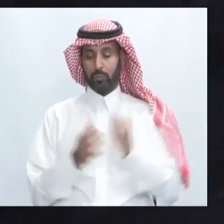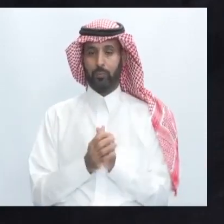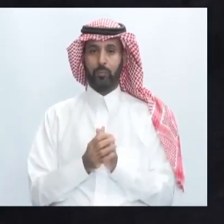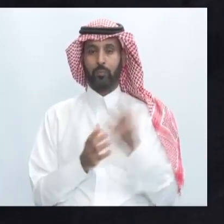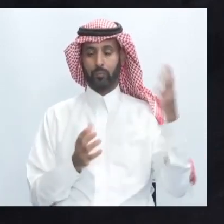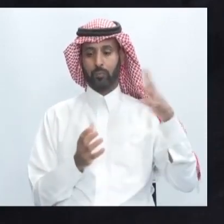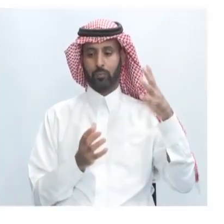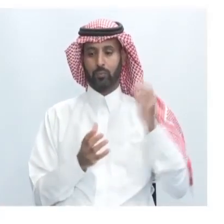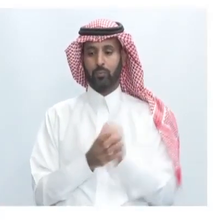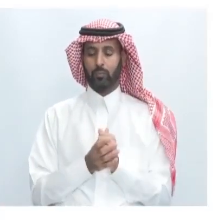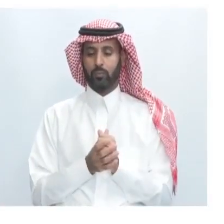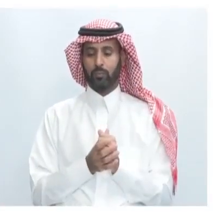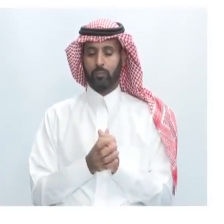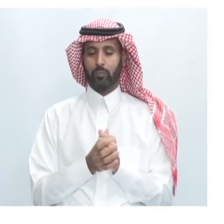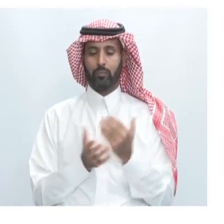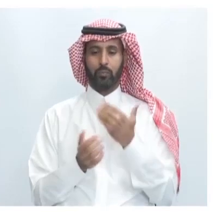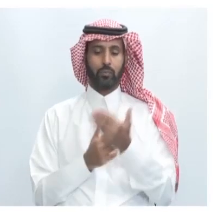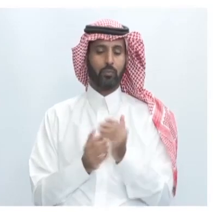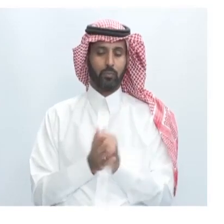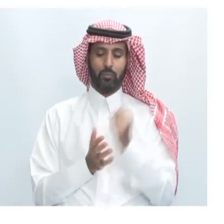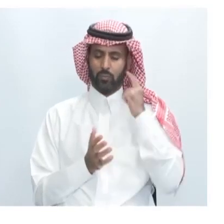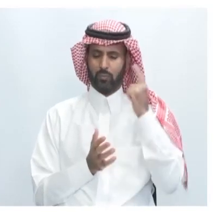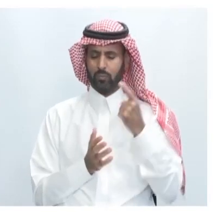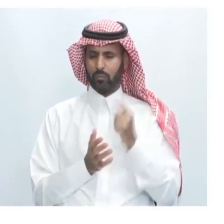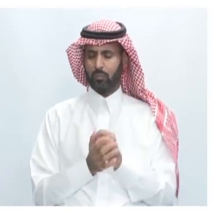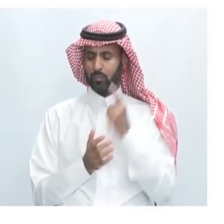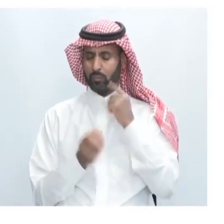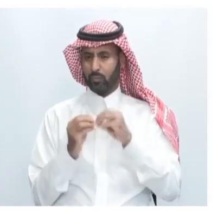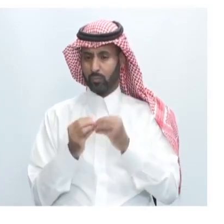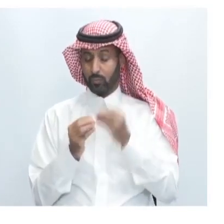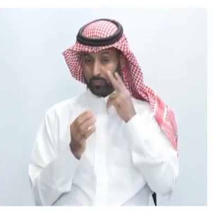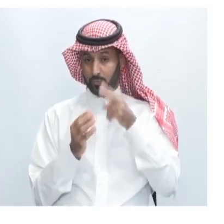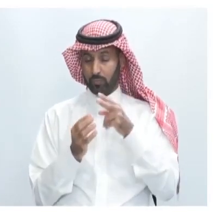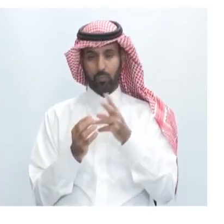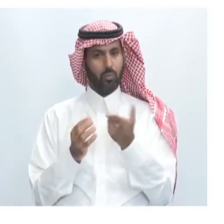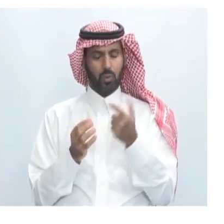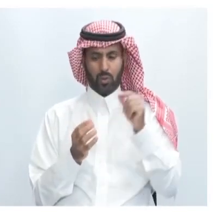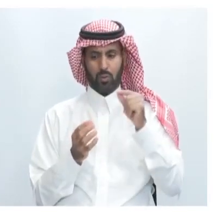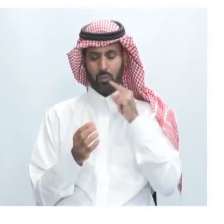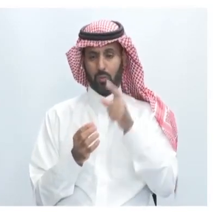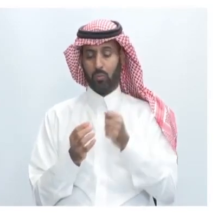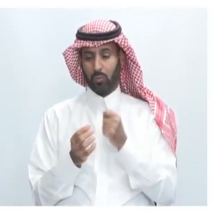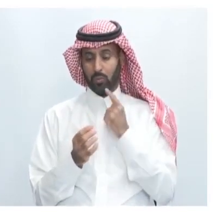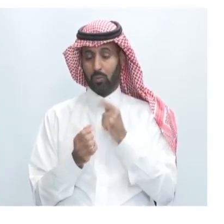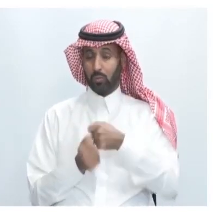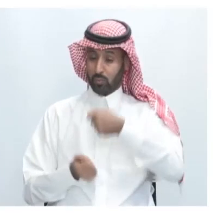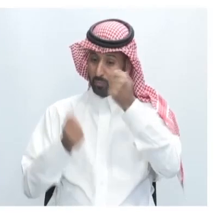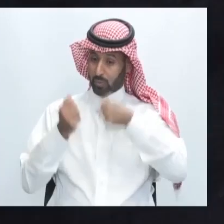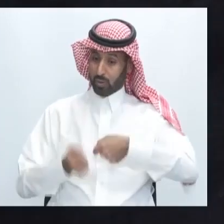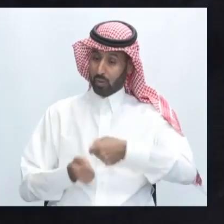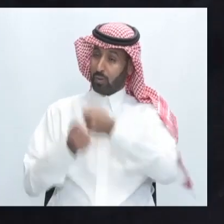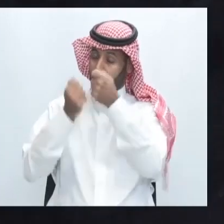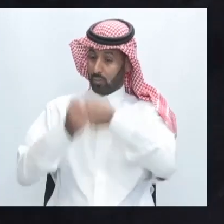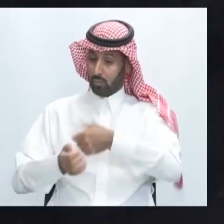brighter than the usual. So try to think of the color that you want to paint your